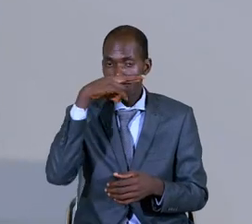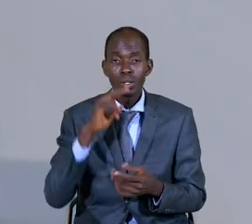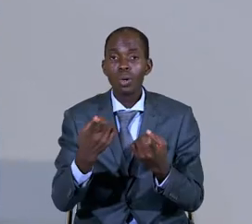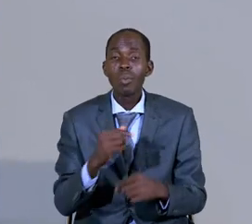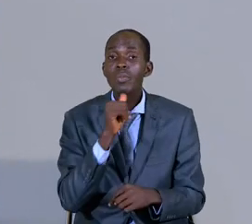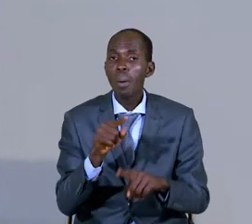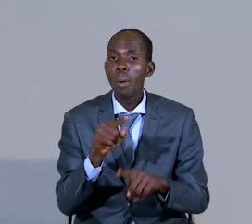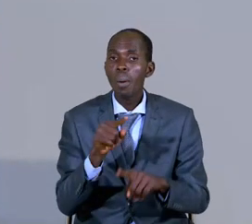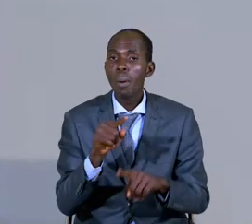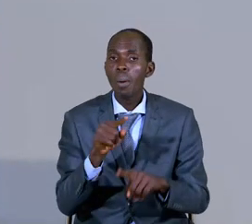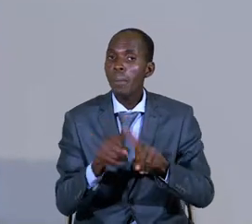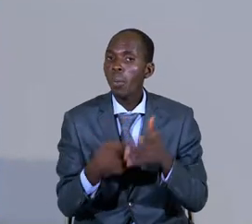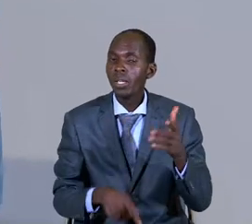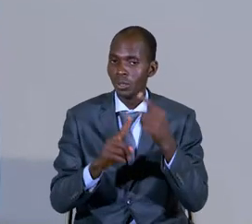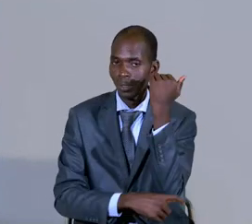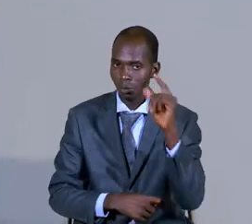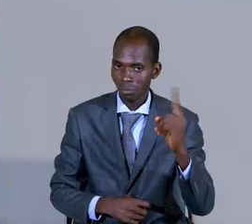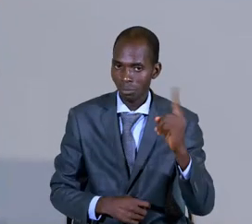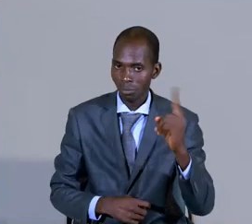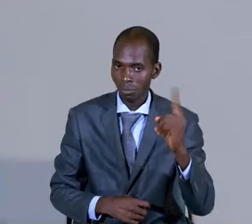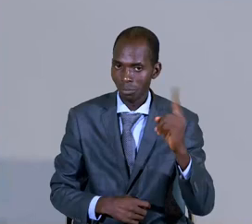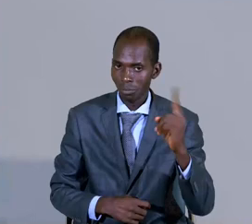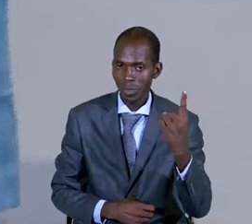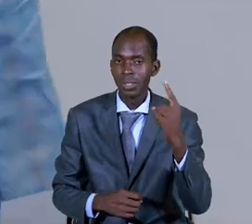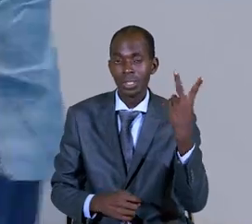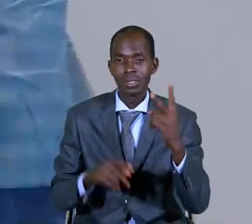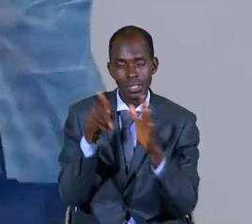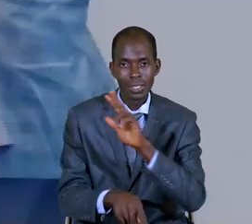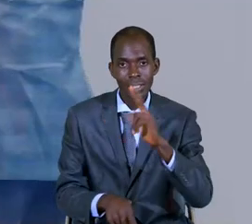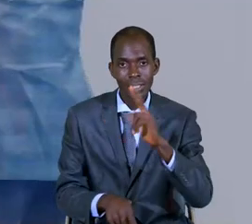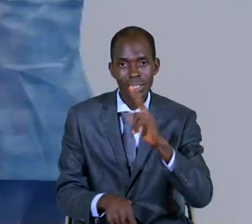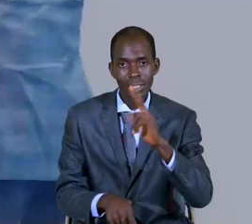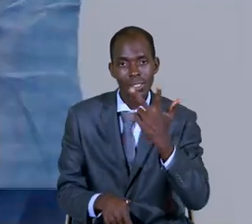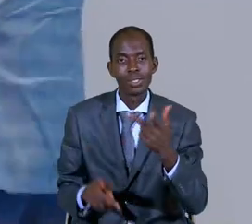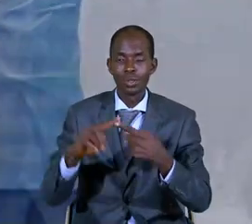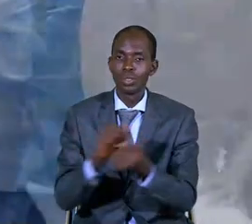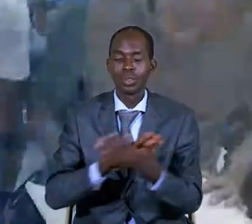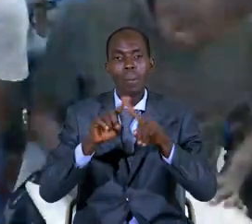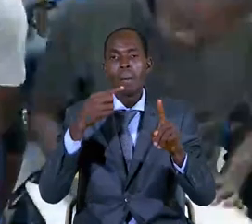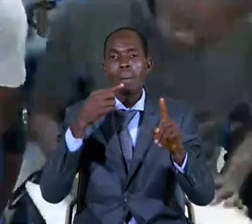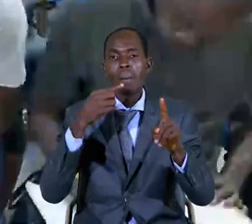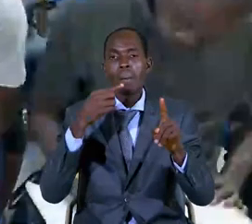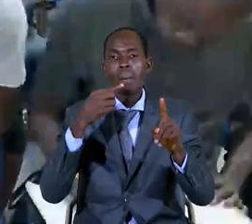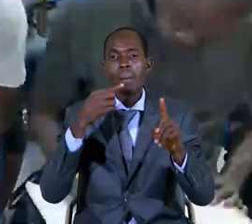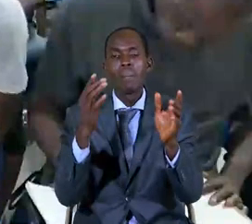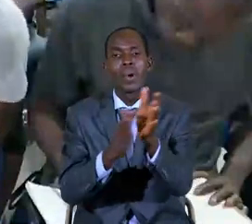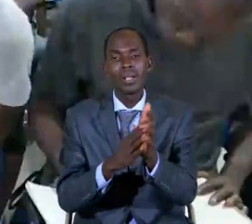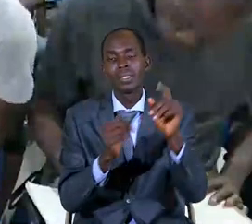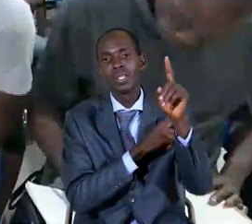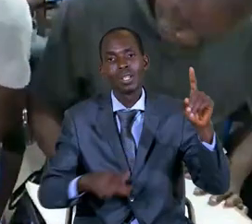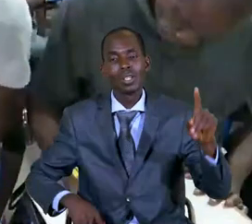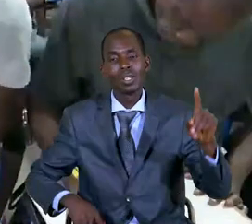to steal and to kill and to destroy. But praise the Lord, Christ said,